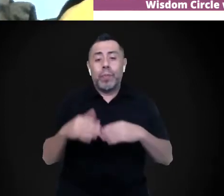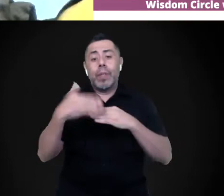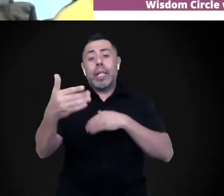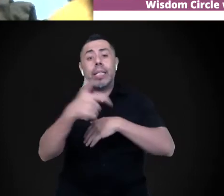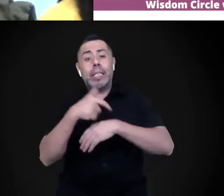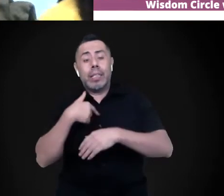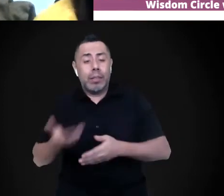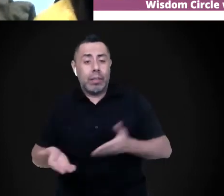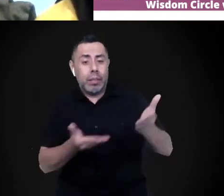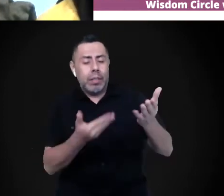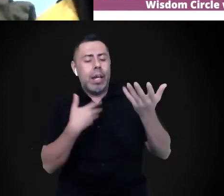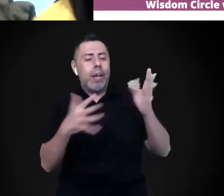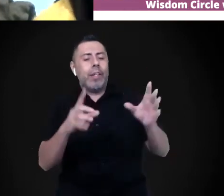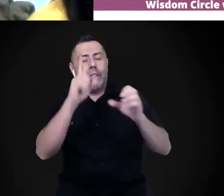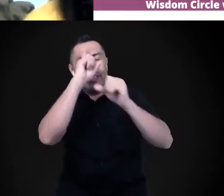it is?